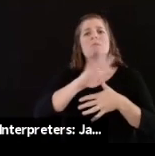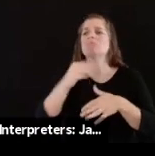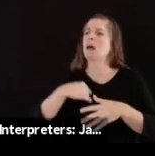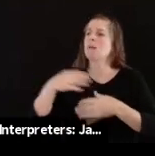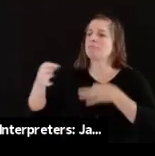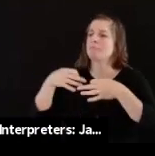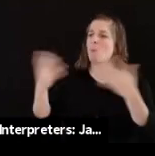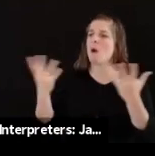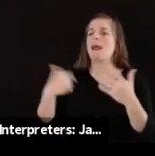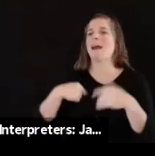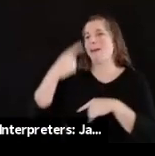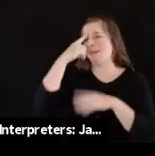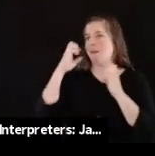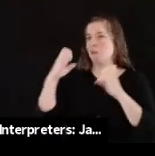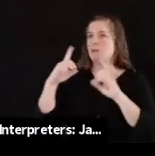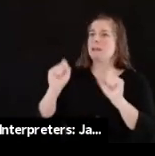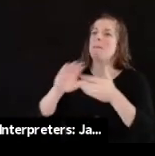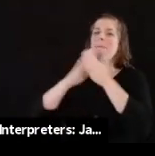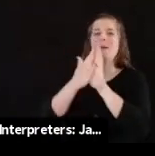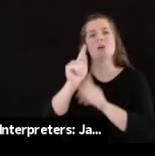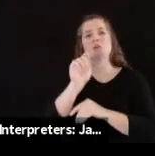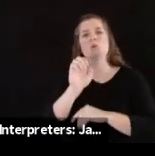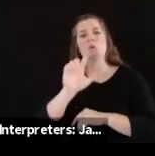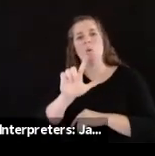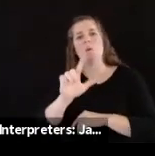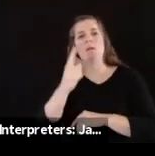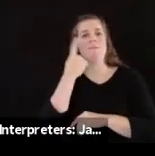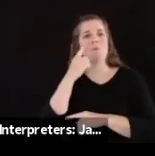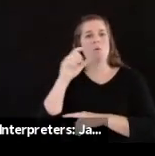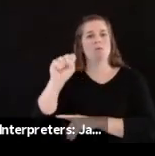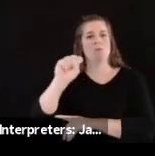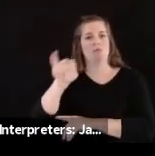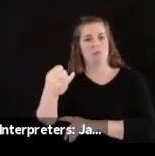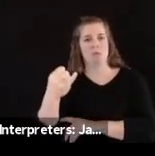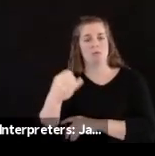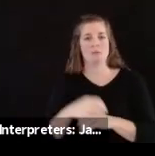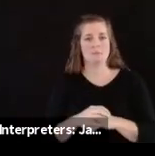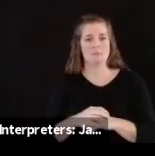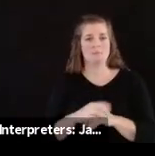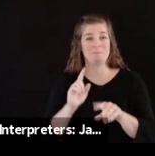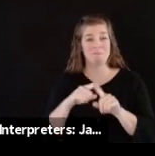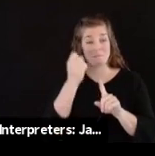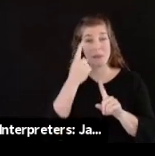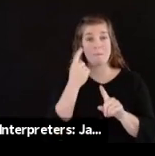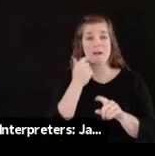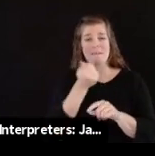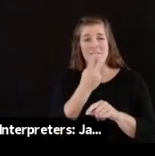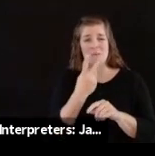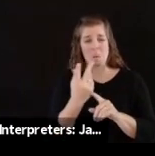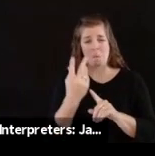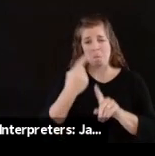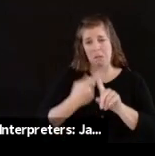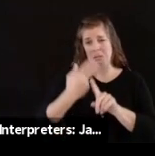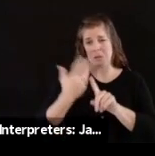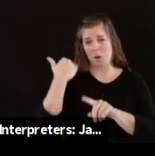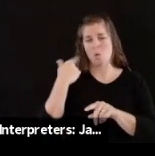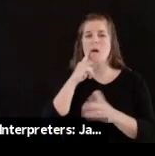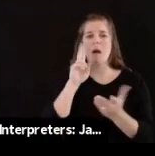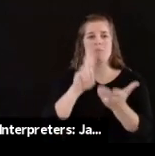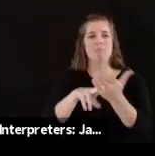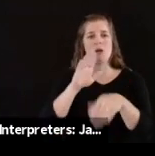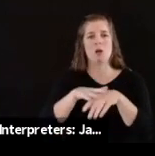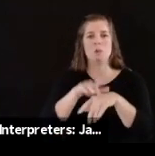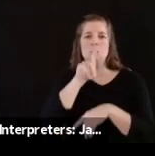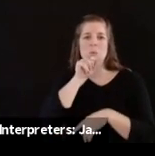can be a tool for social justice. But a few months ago, I logged onto Twitter, as I do, and I saw